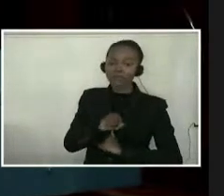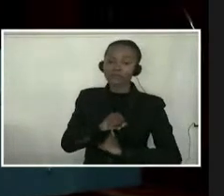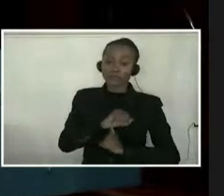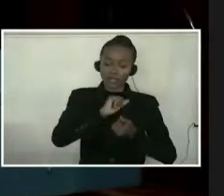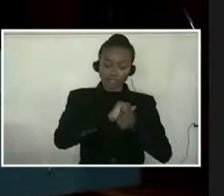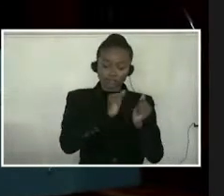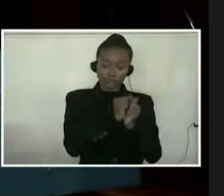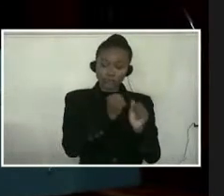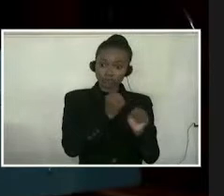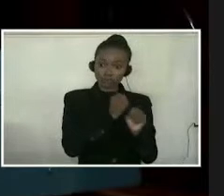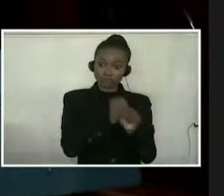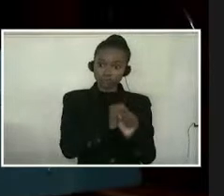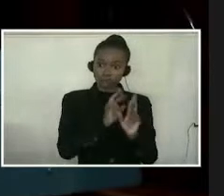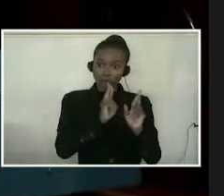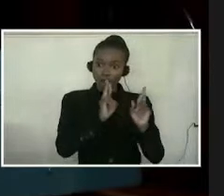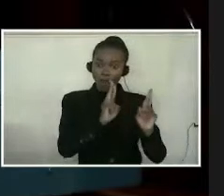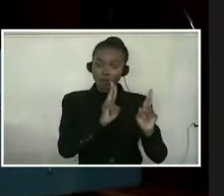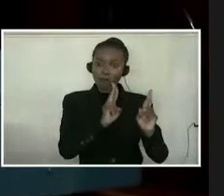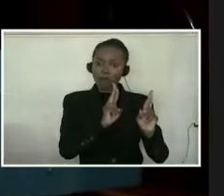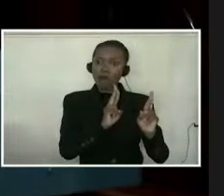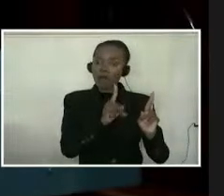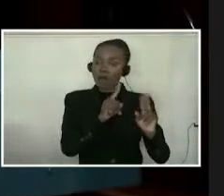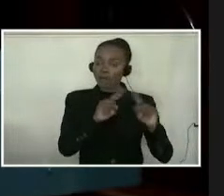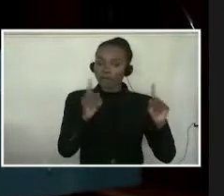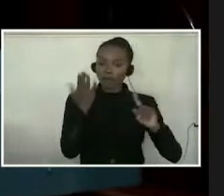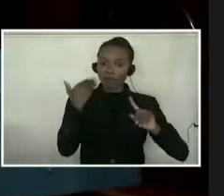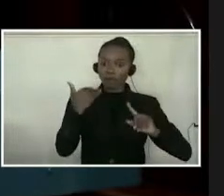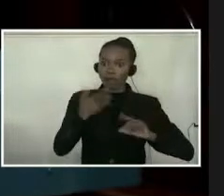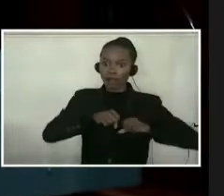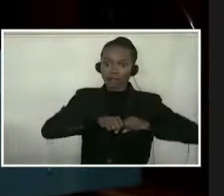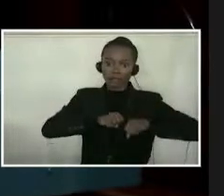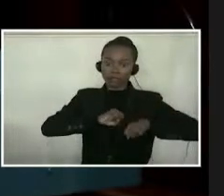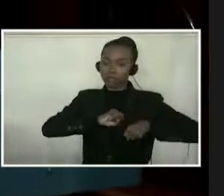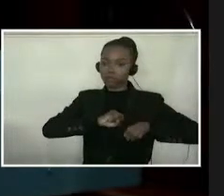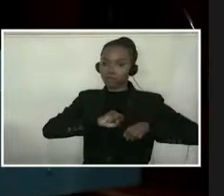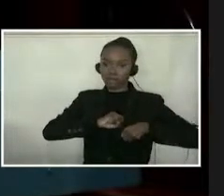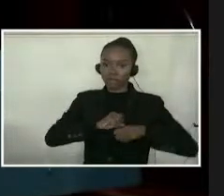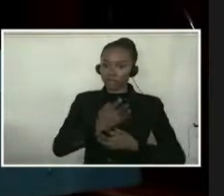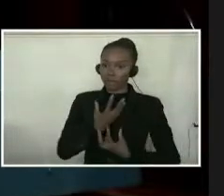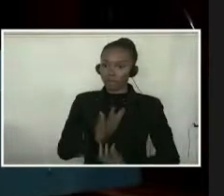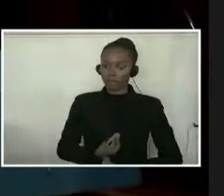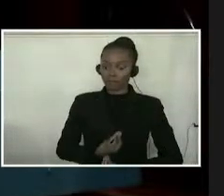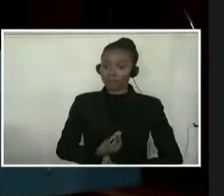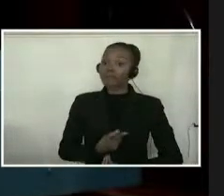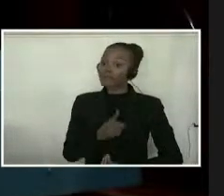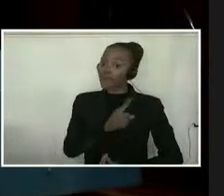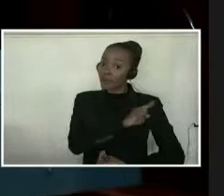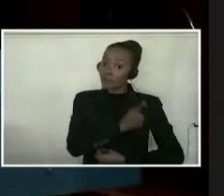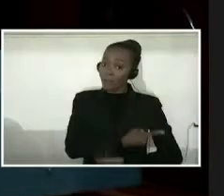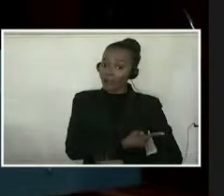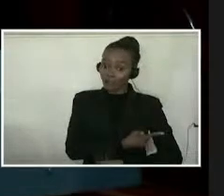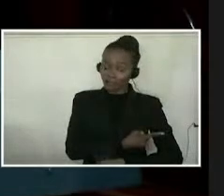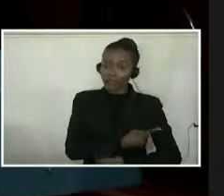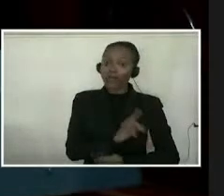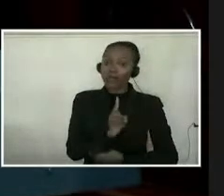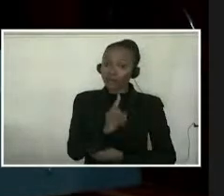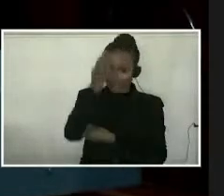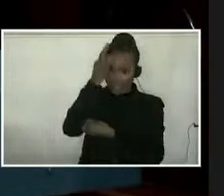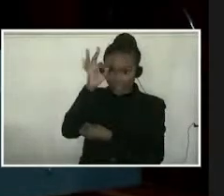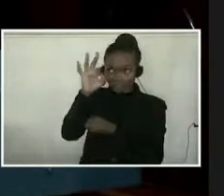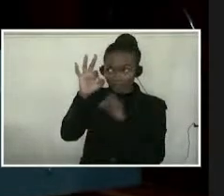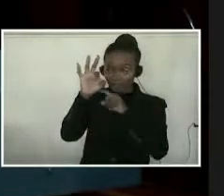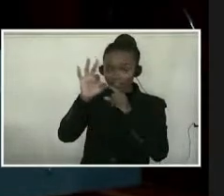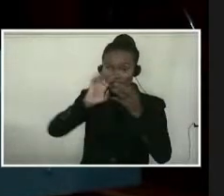once there was only despair it is more powerful than government in bringing down racial